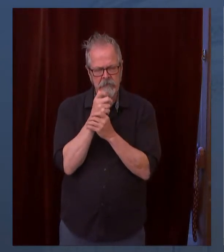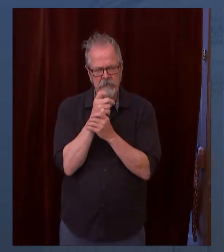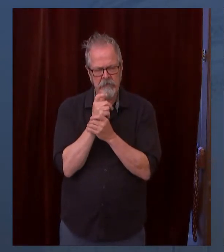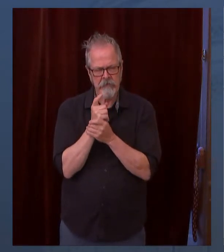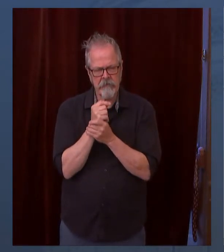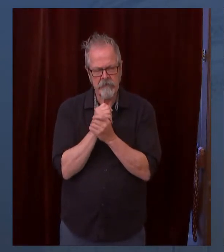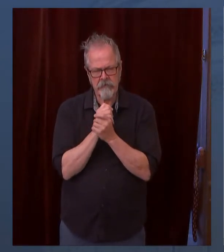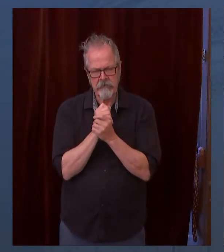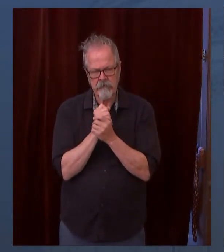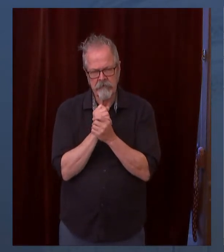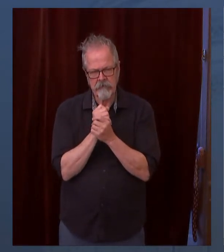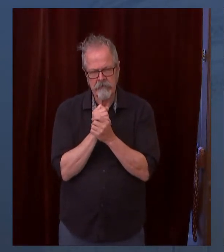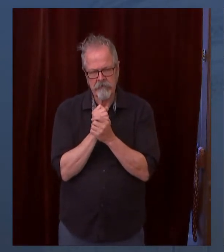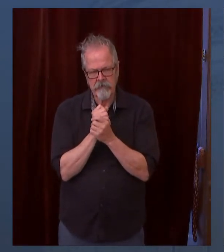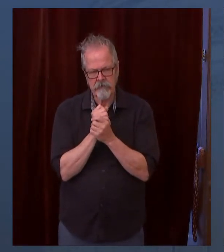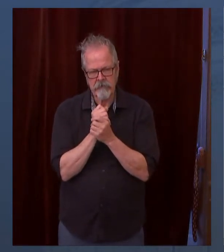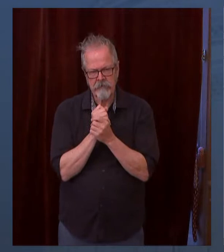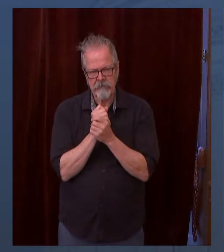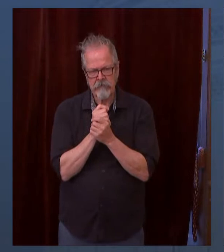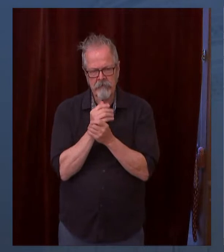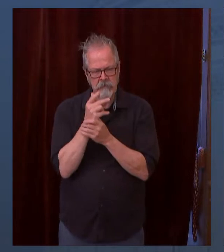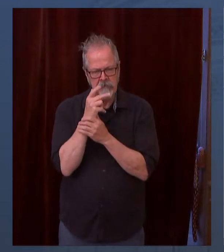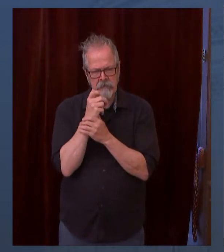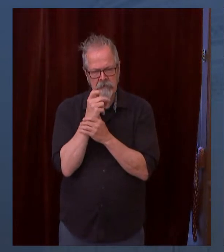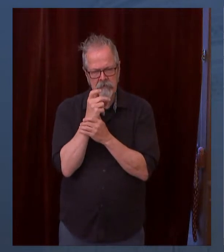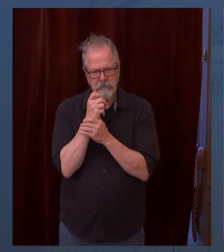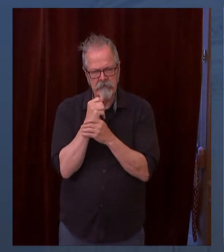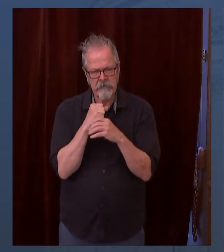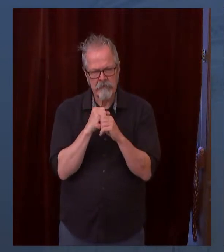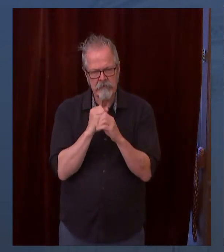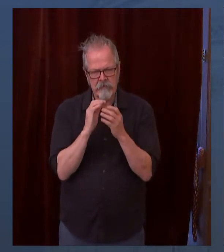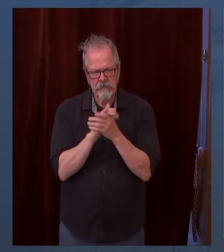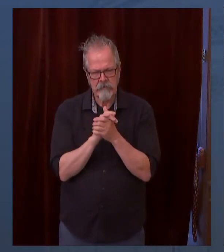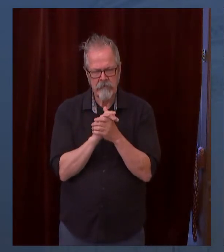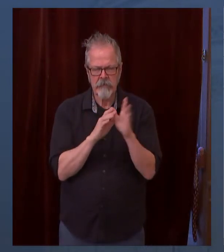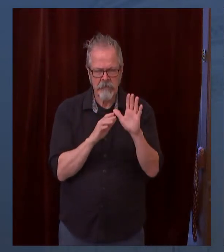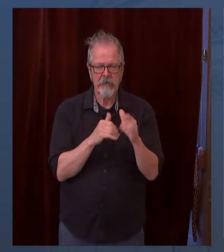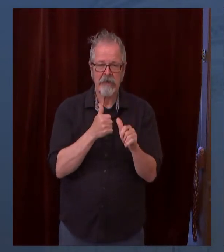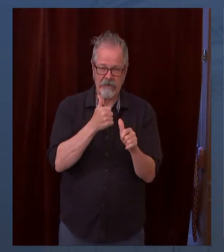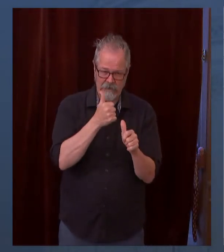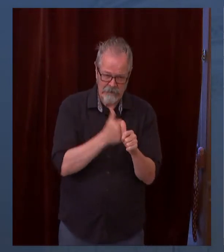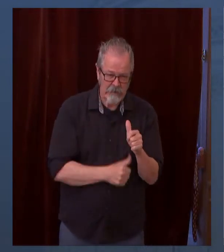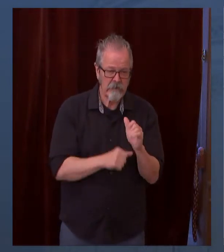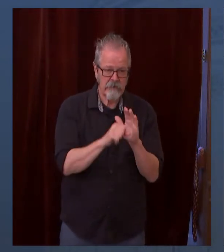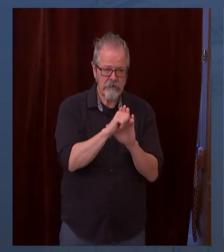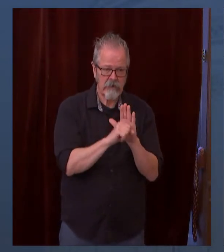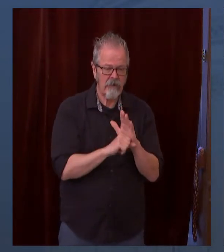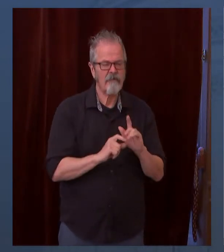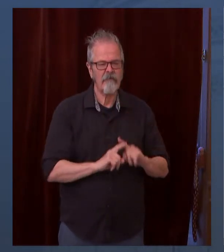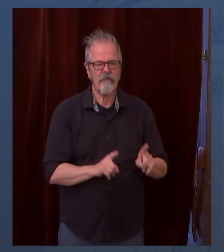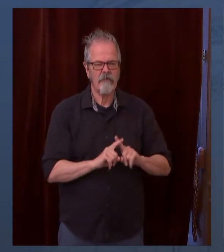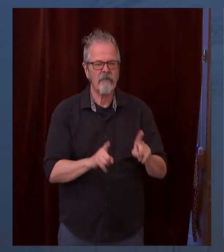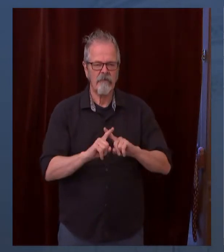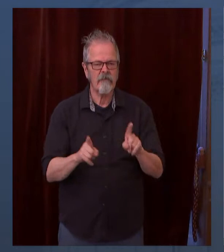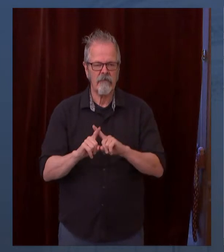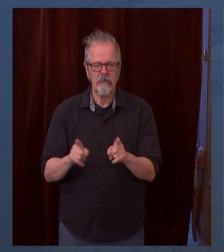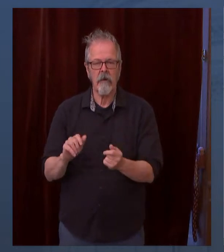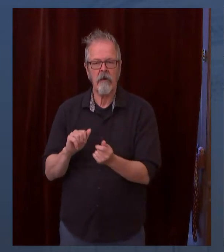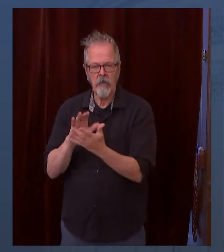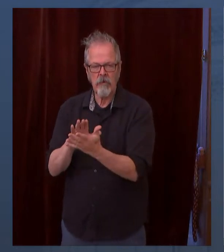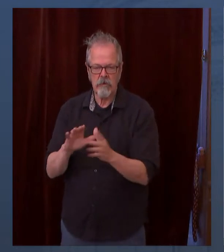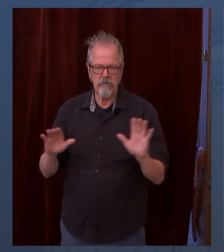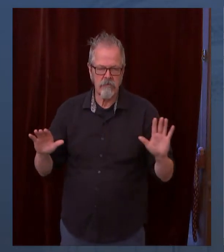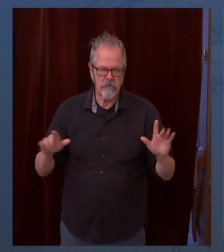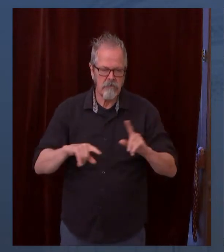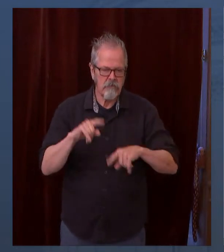saved lives in the state of Washington, and the numbers have shown that. And so I do believe we've done the right thing to save